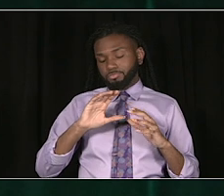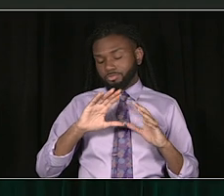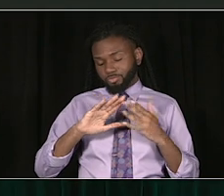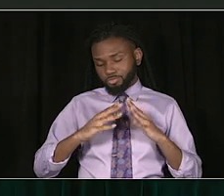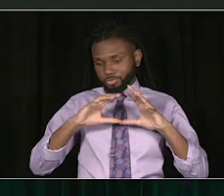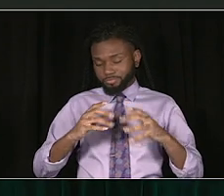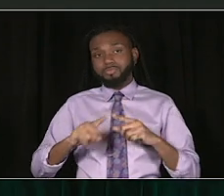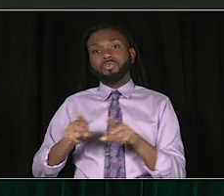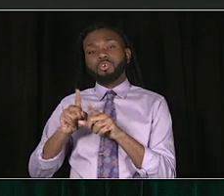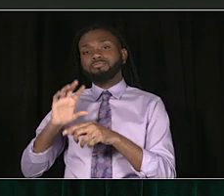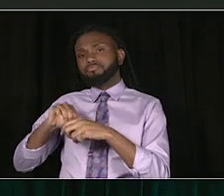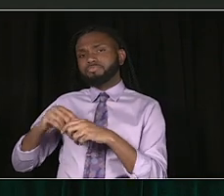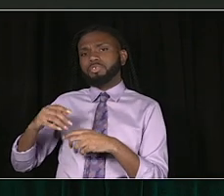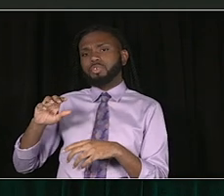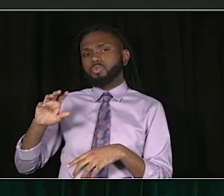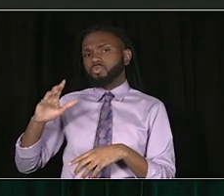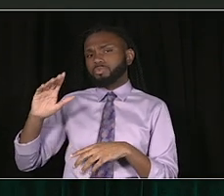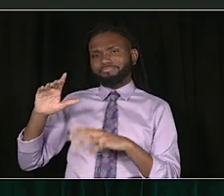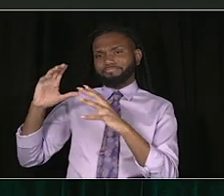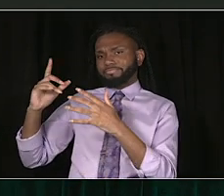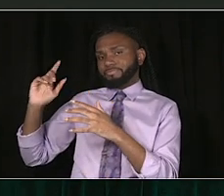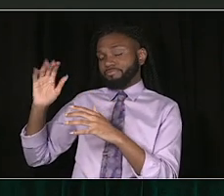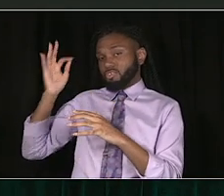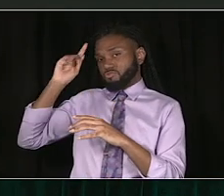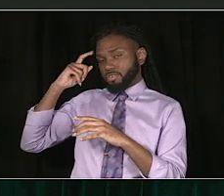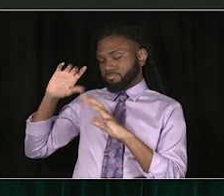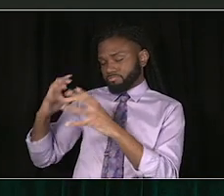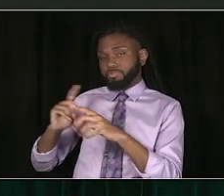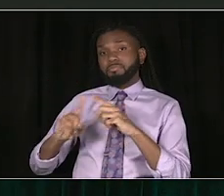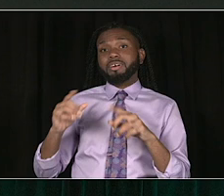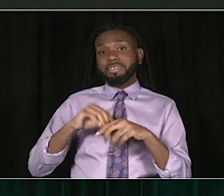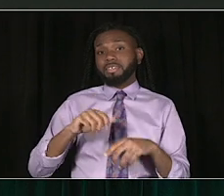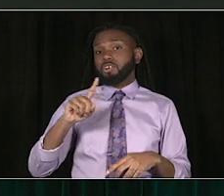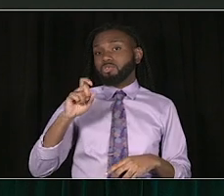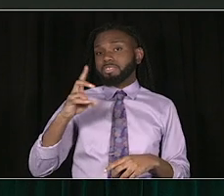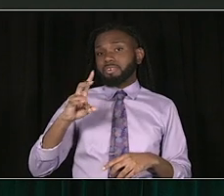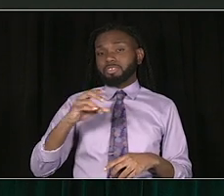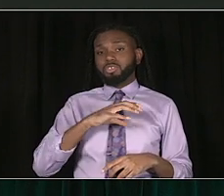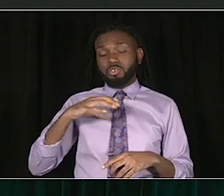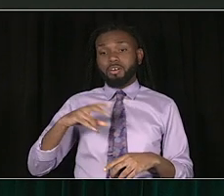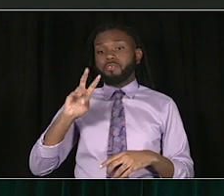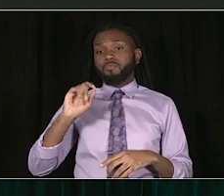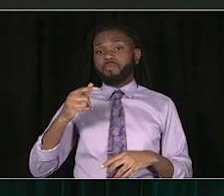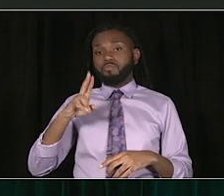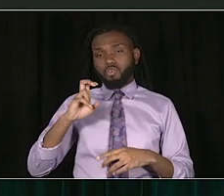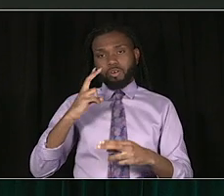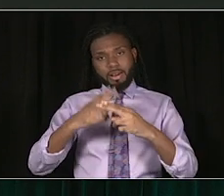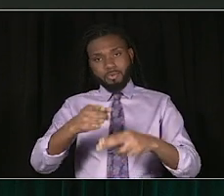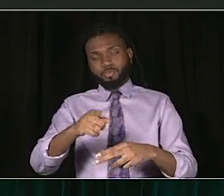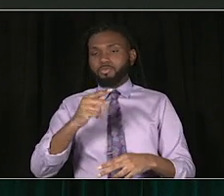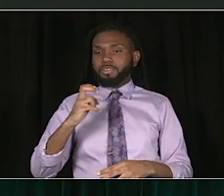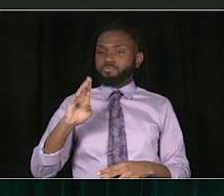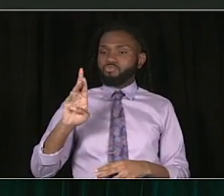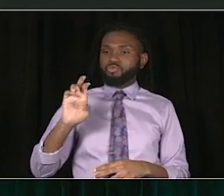the Weaponization of the Federal Government. And during the 117th Congress, Vogue named you the breakout